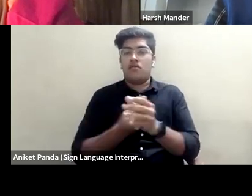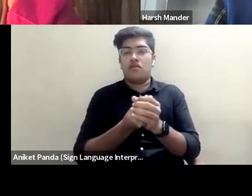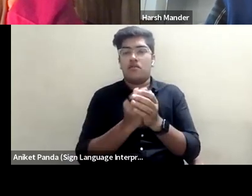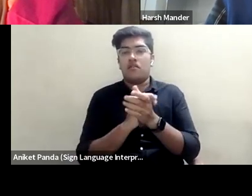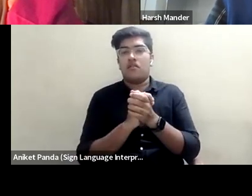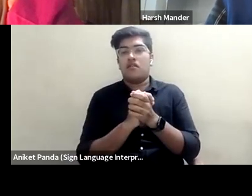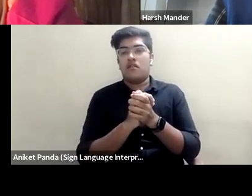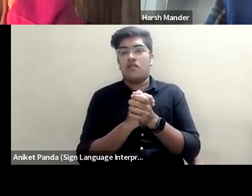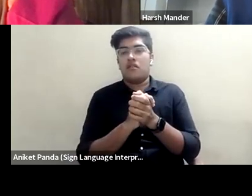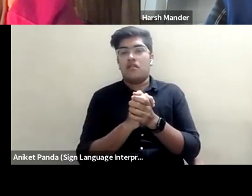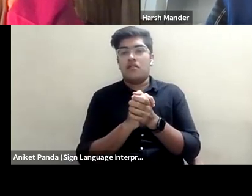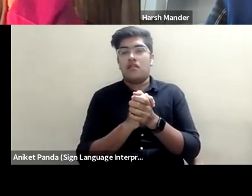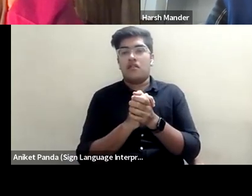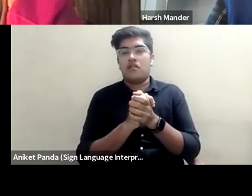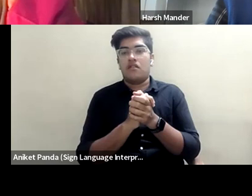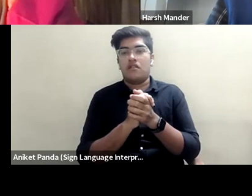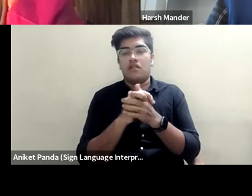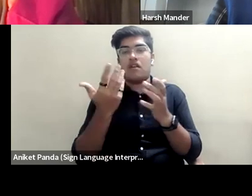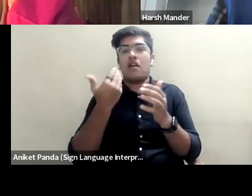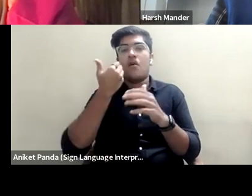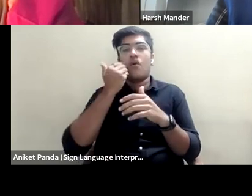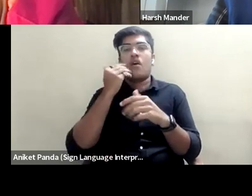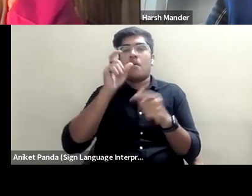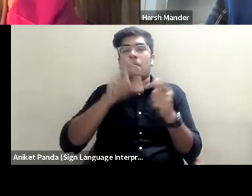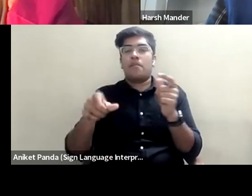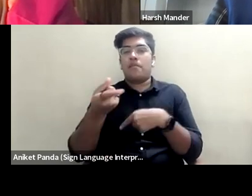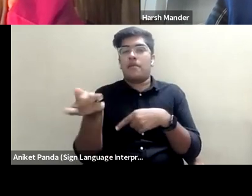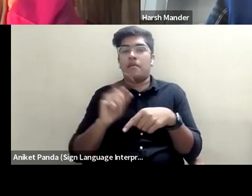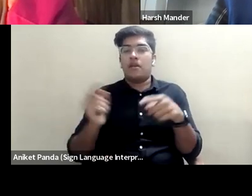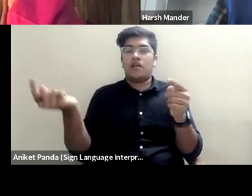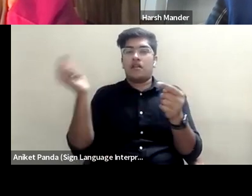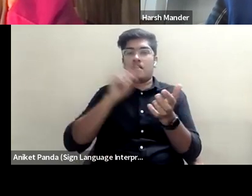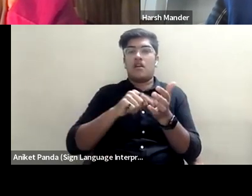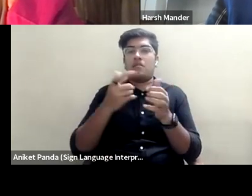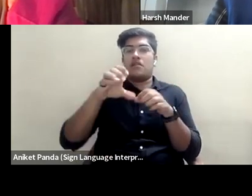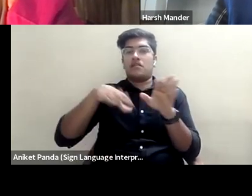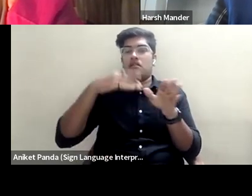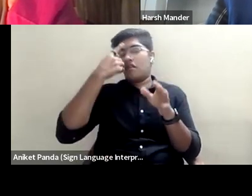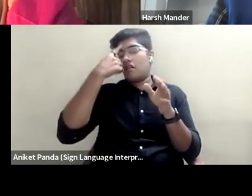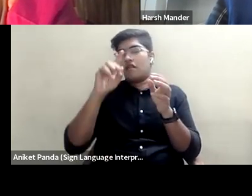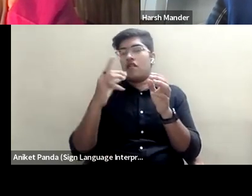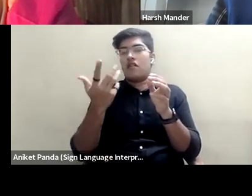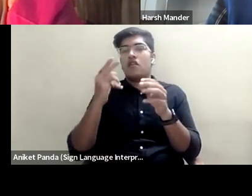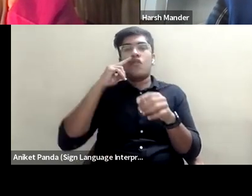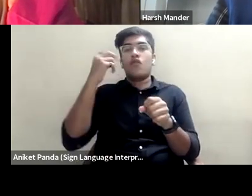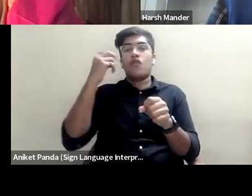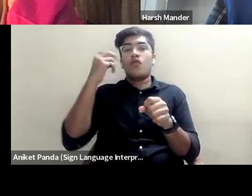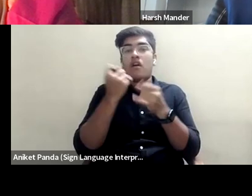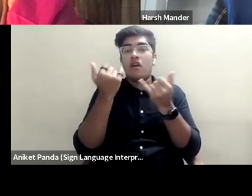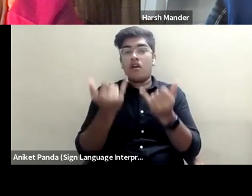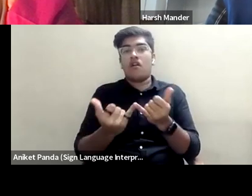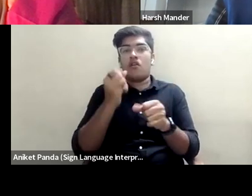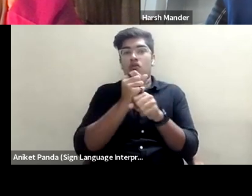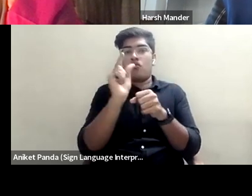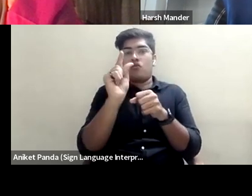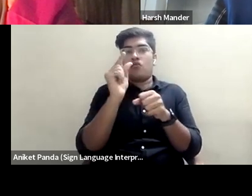Just to give an example, when crowds come out in the city, actually, Gurugram is the